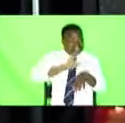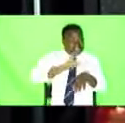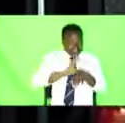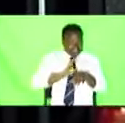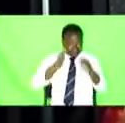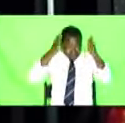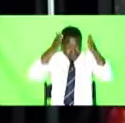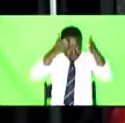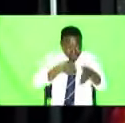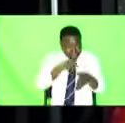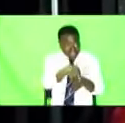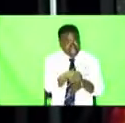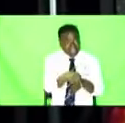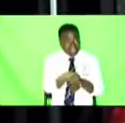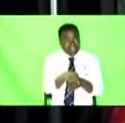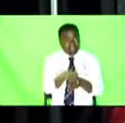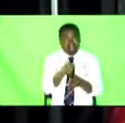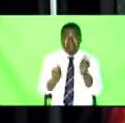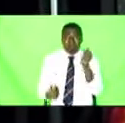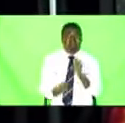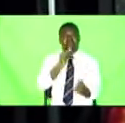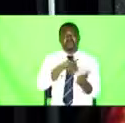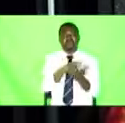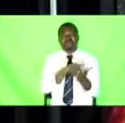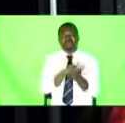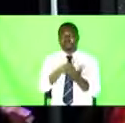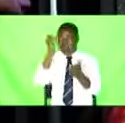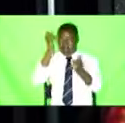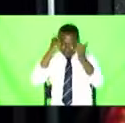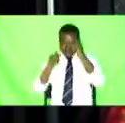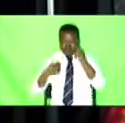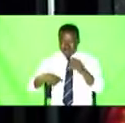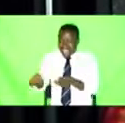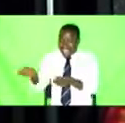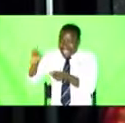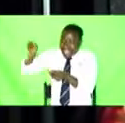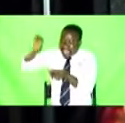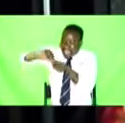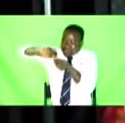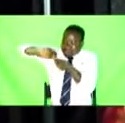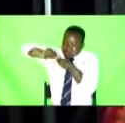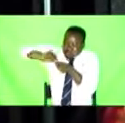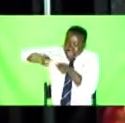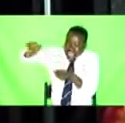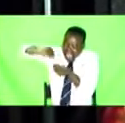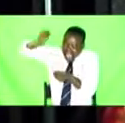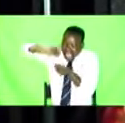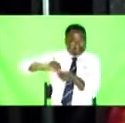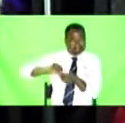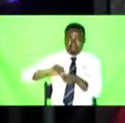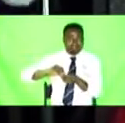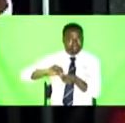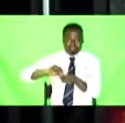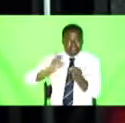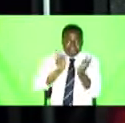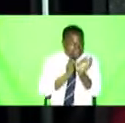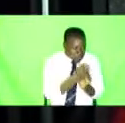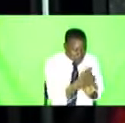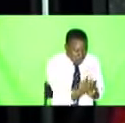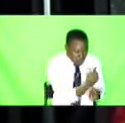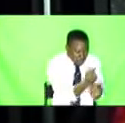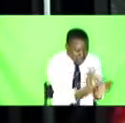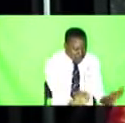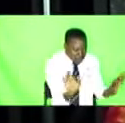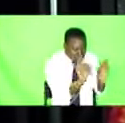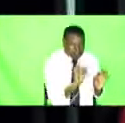today is weak because we have added so many things. Jesus is enough for us.